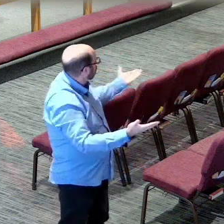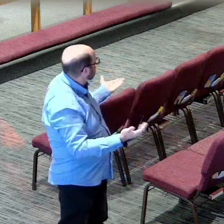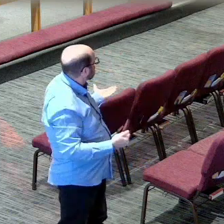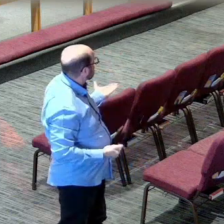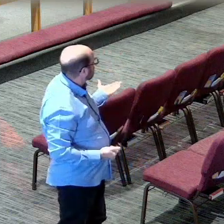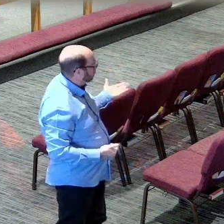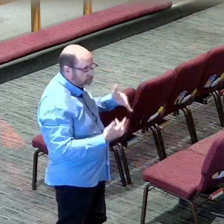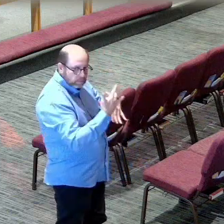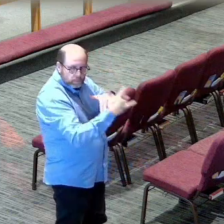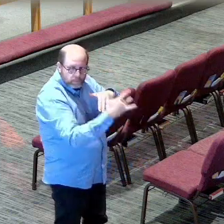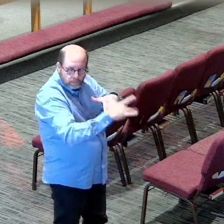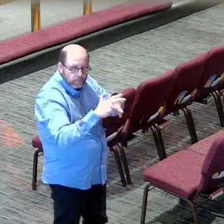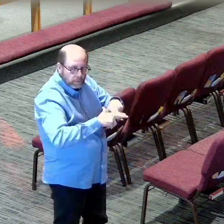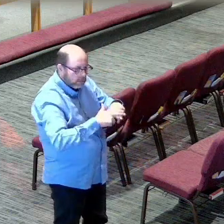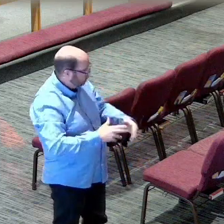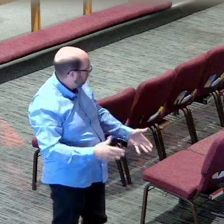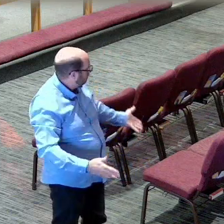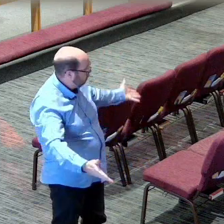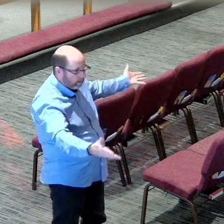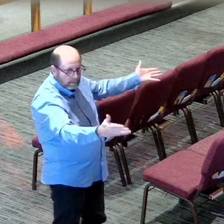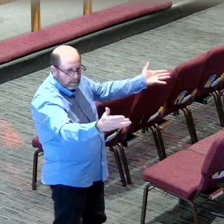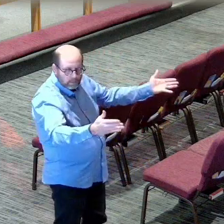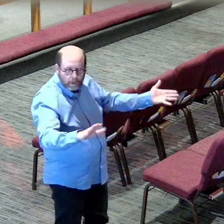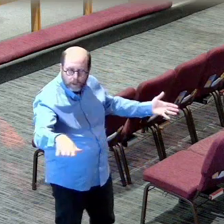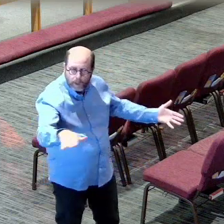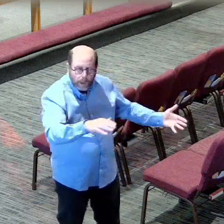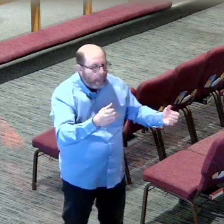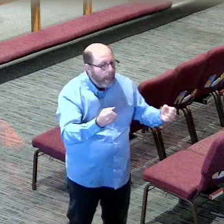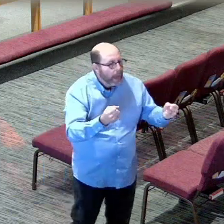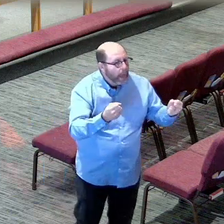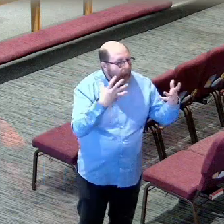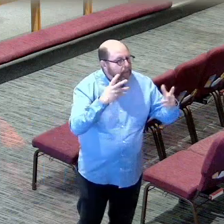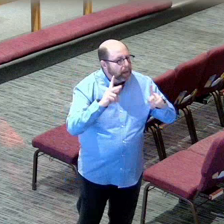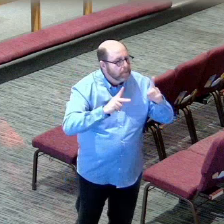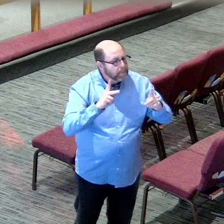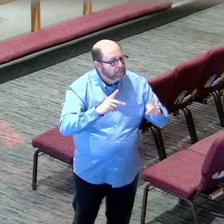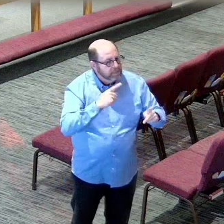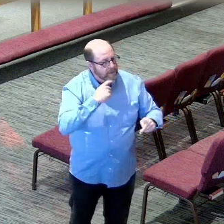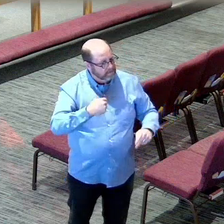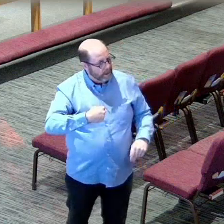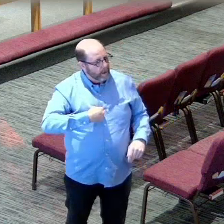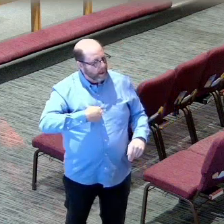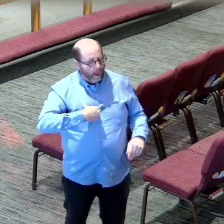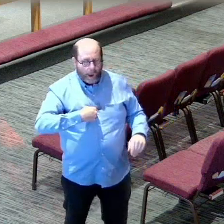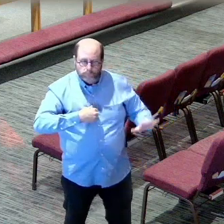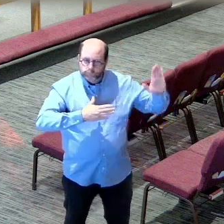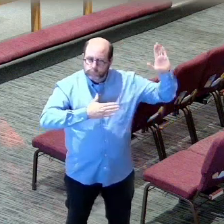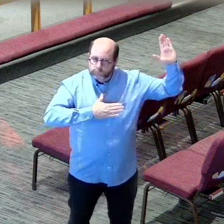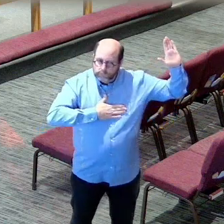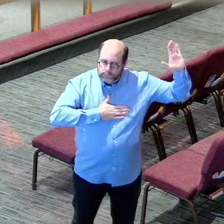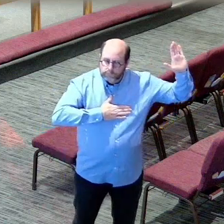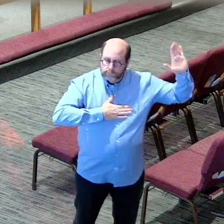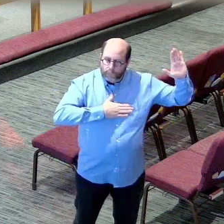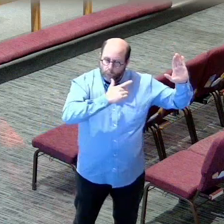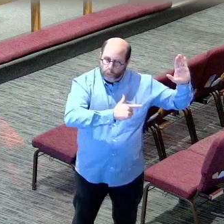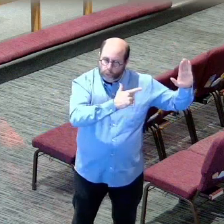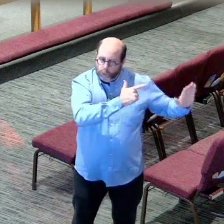How many confirmands have vowed their fidelity to Christ and their loyalty to the church?